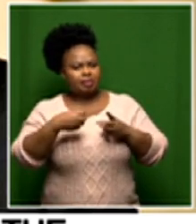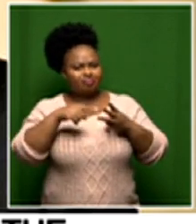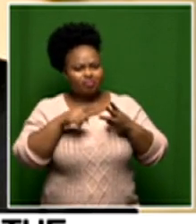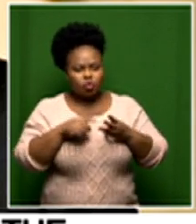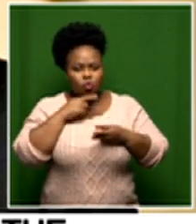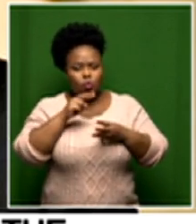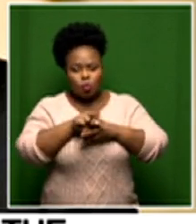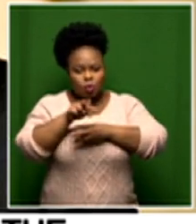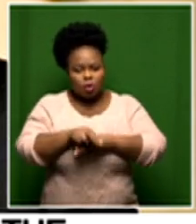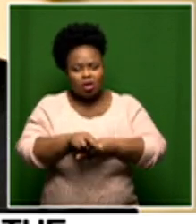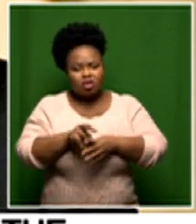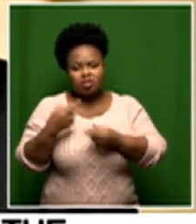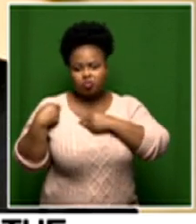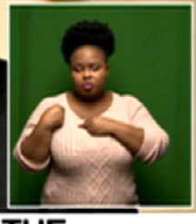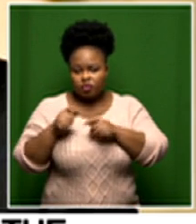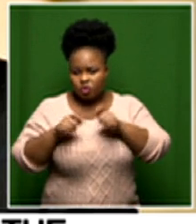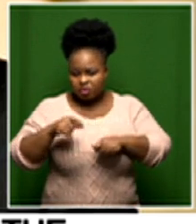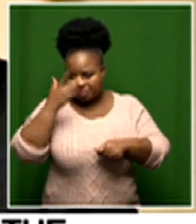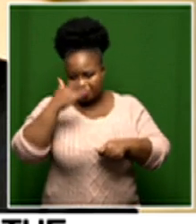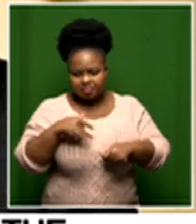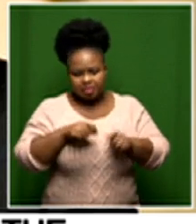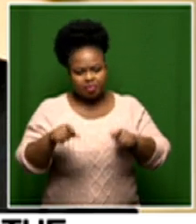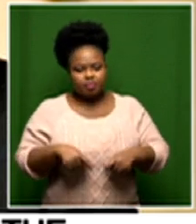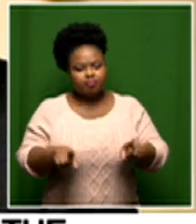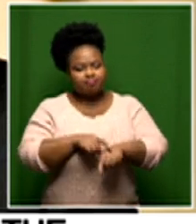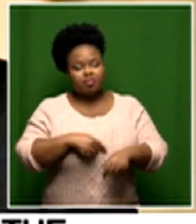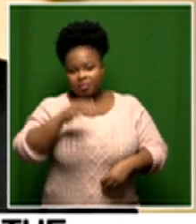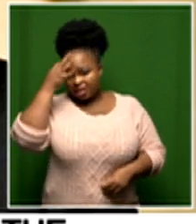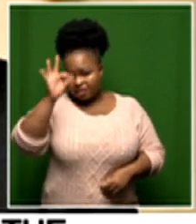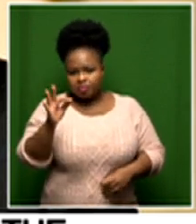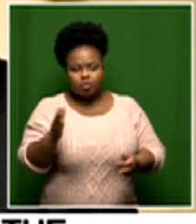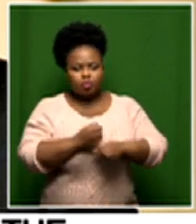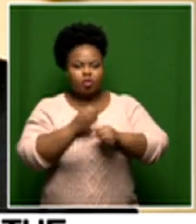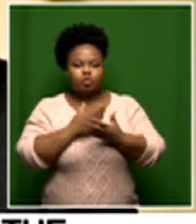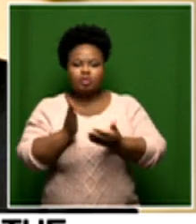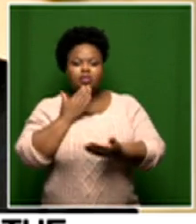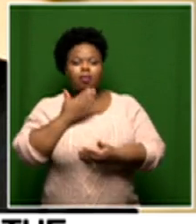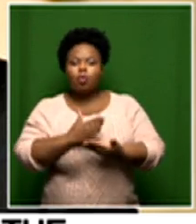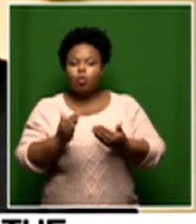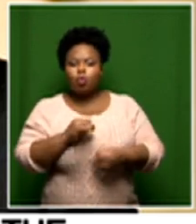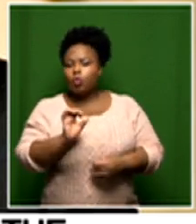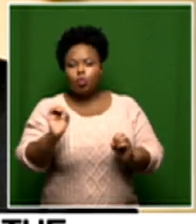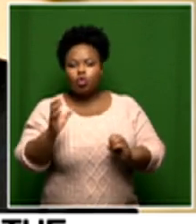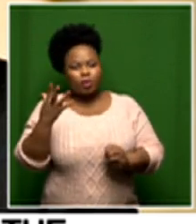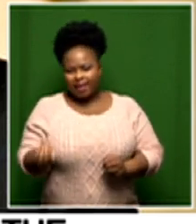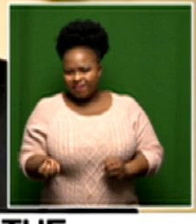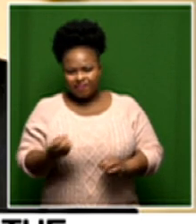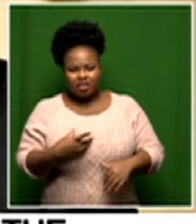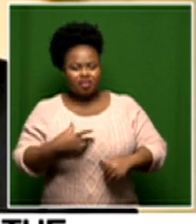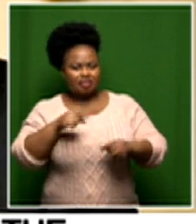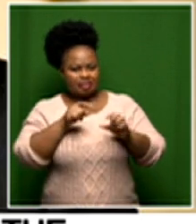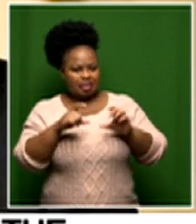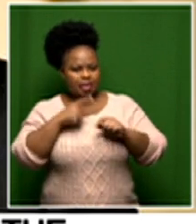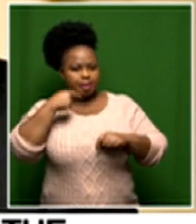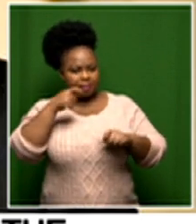that look after those particular patients. And of course, government will also make sure that those who are not covered are also covered, are also vaccinated in the